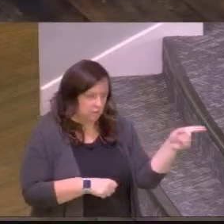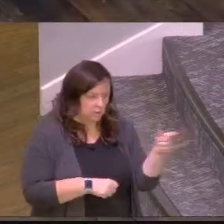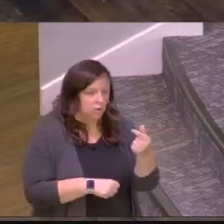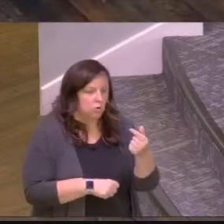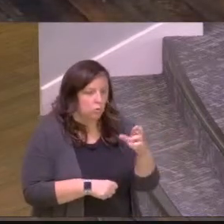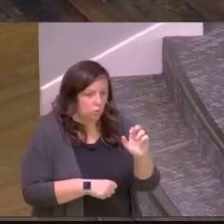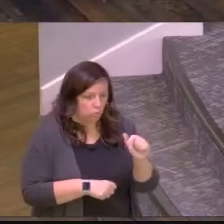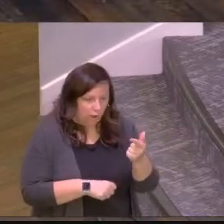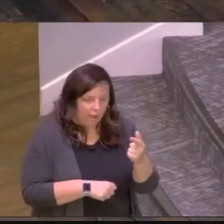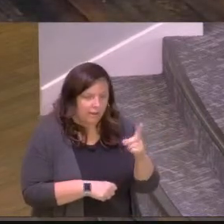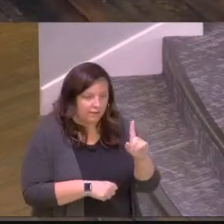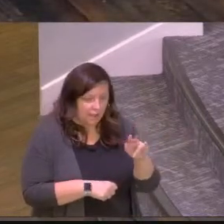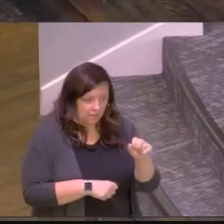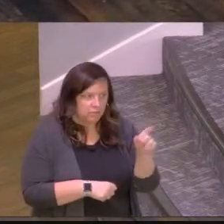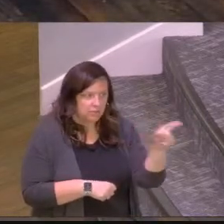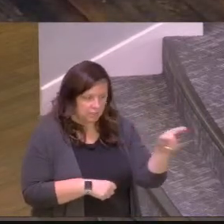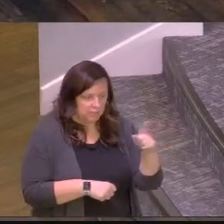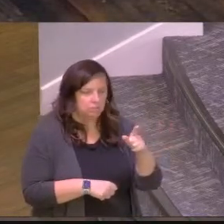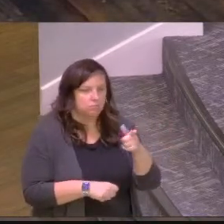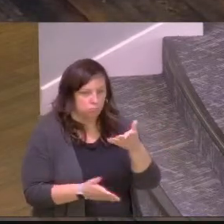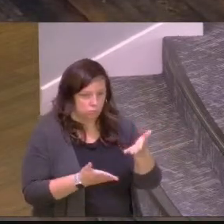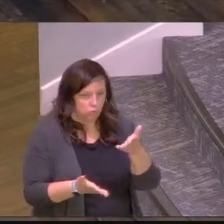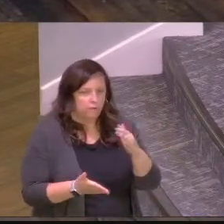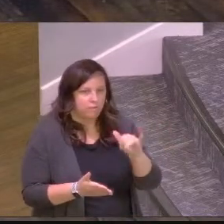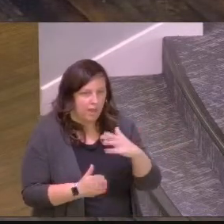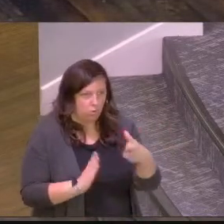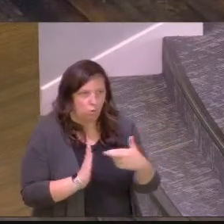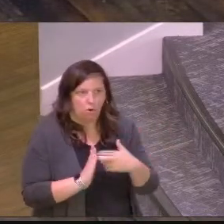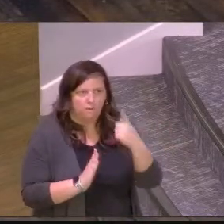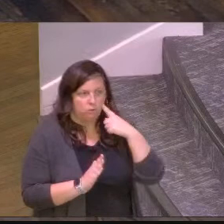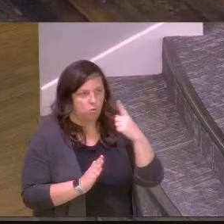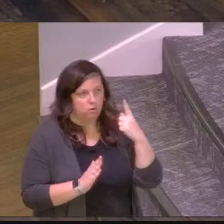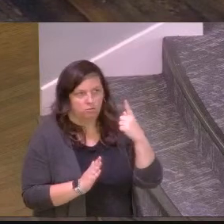How many years ago, Mr. Davis? It's been, I mean, we've had him forever.